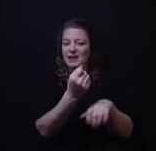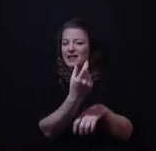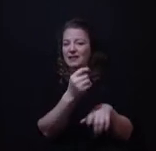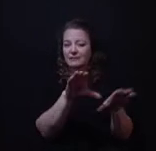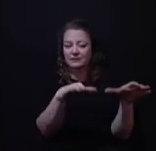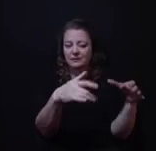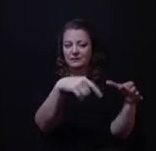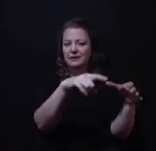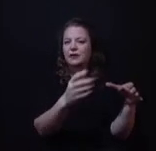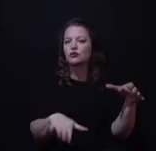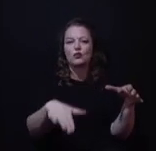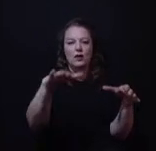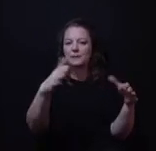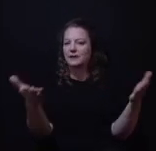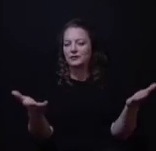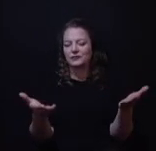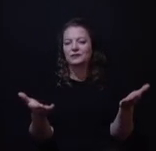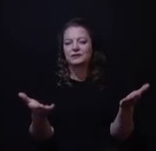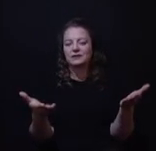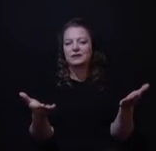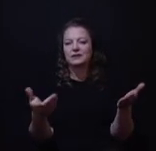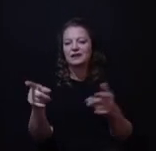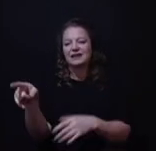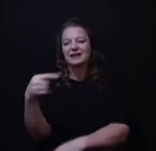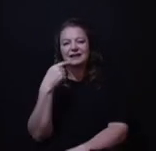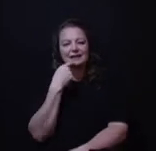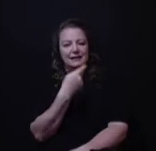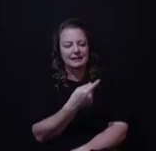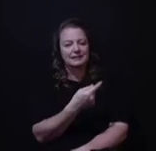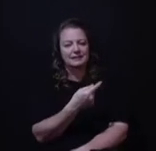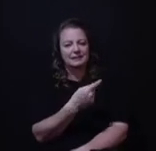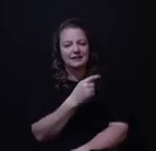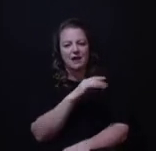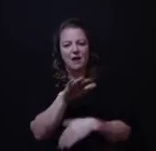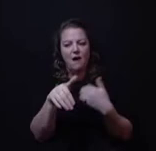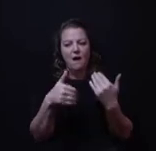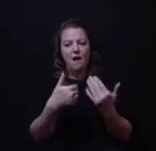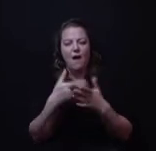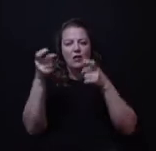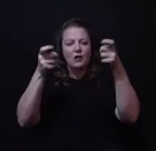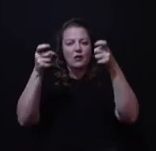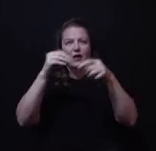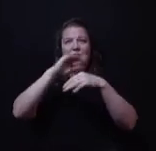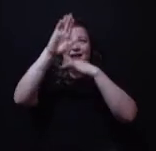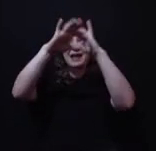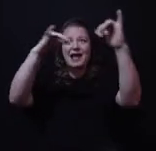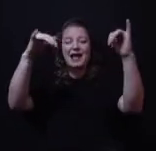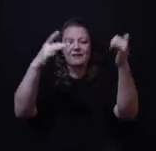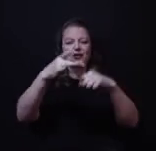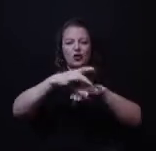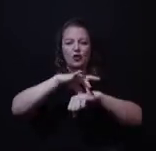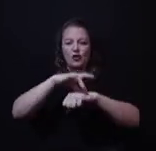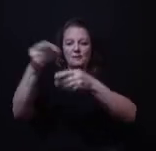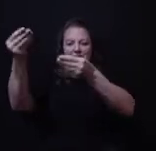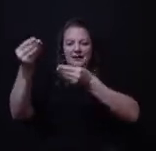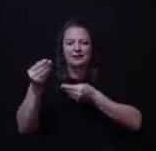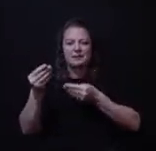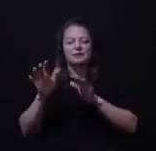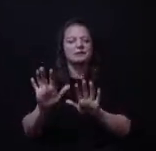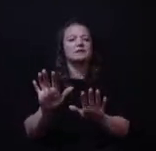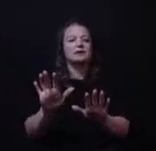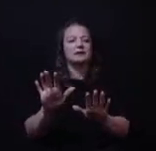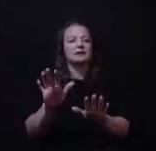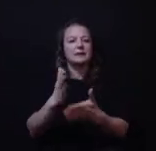of them. And he said this, all authority in heaven and earth has been given to me. Now, look,